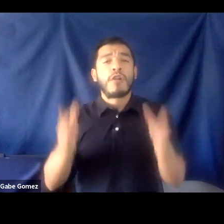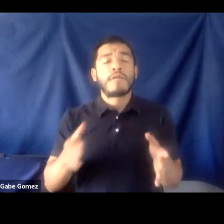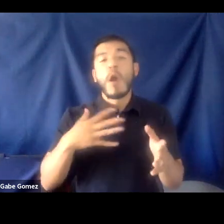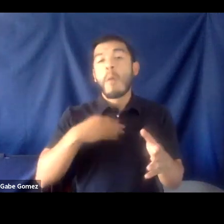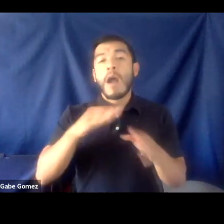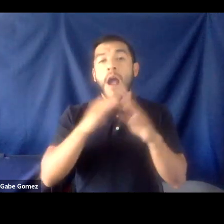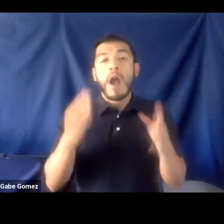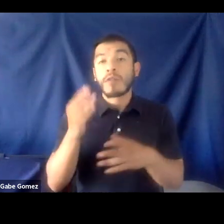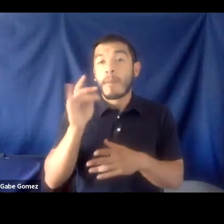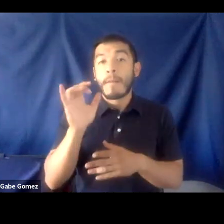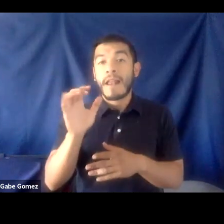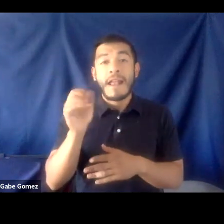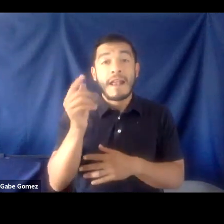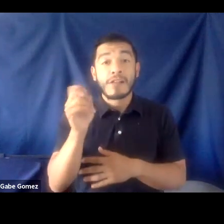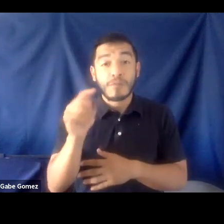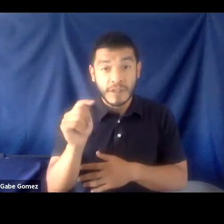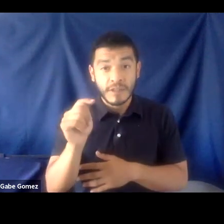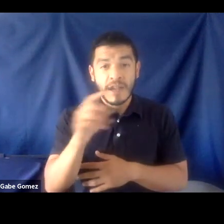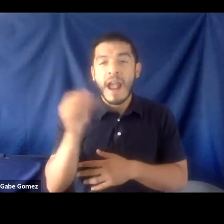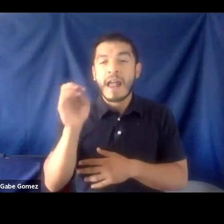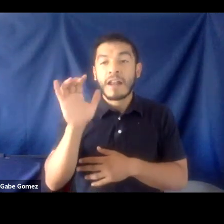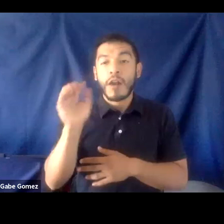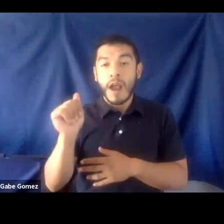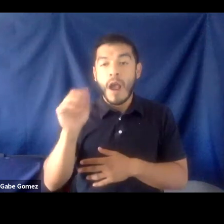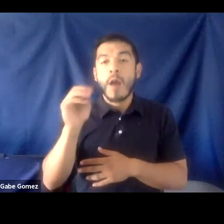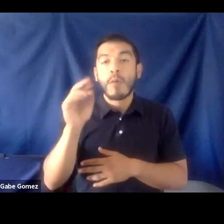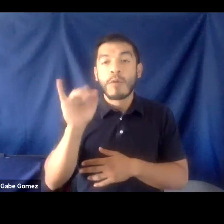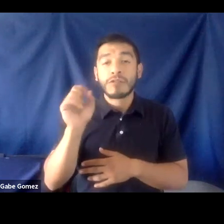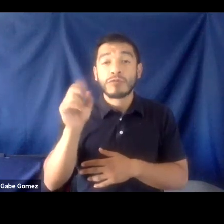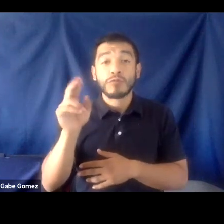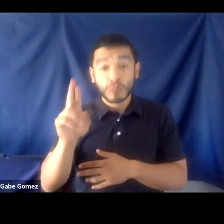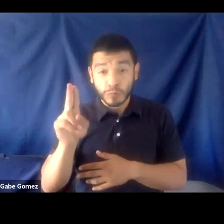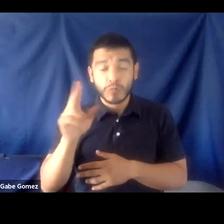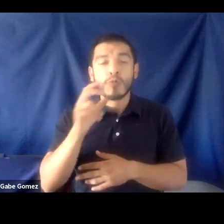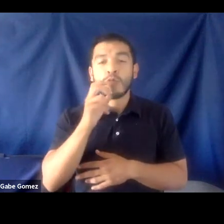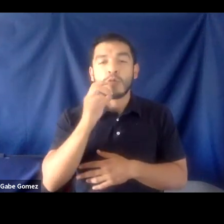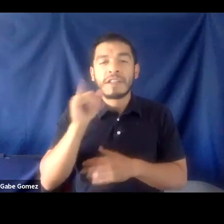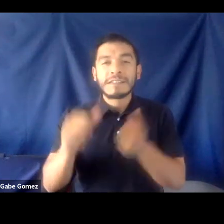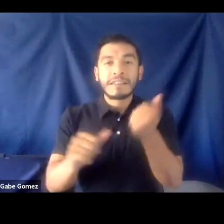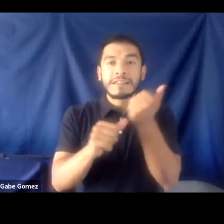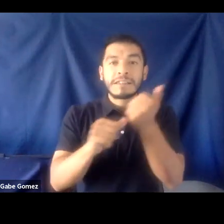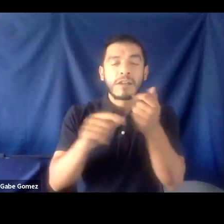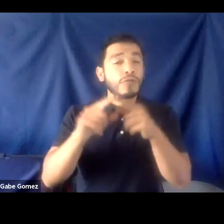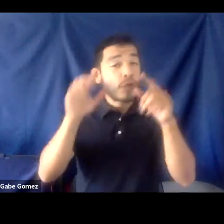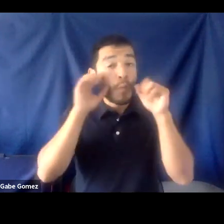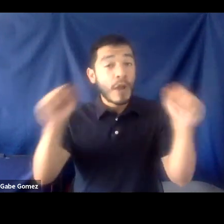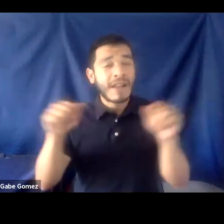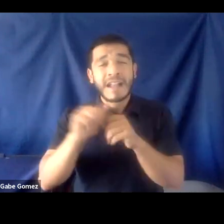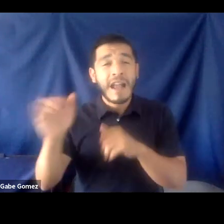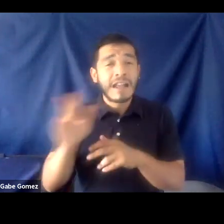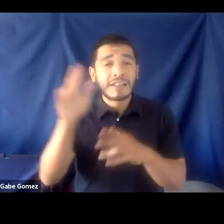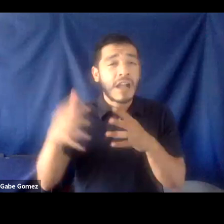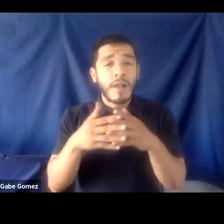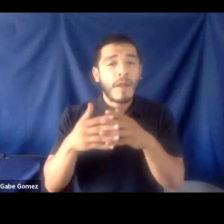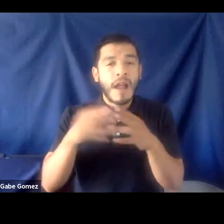Engagement, and Erika Moritsugu, Deputy Assistant to the President and Asian American and Pacific